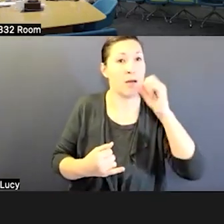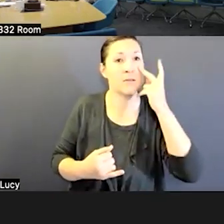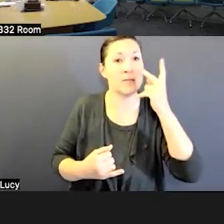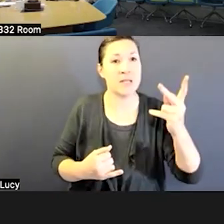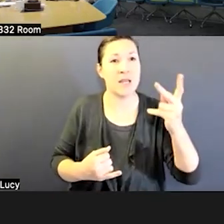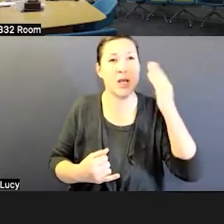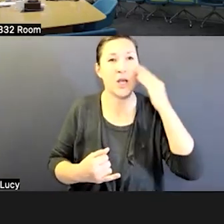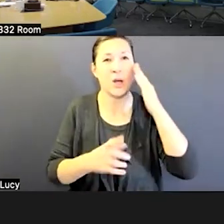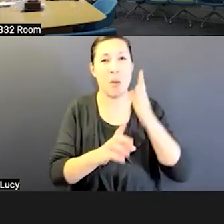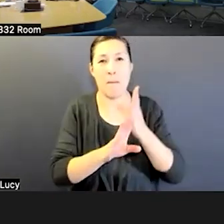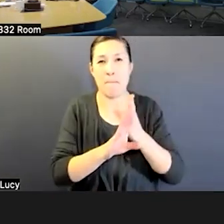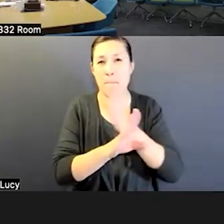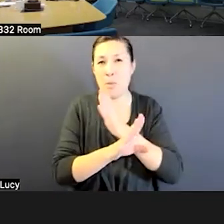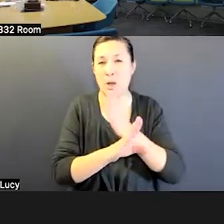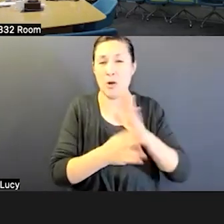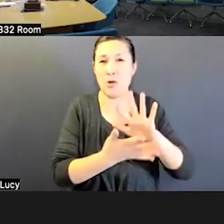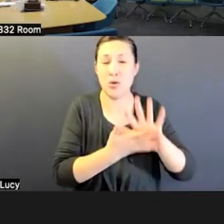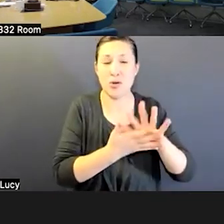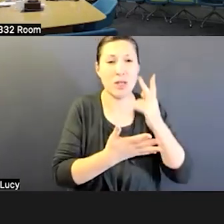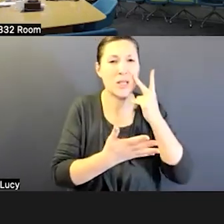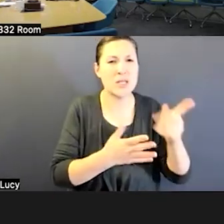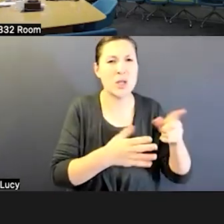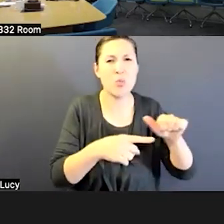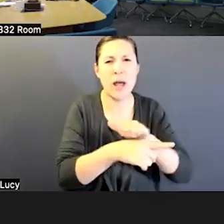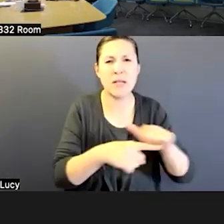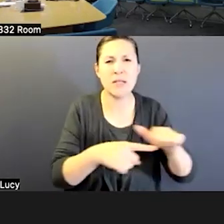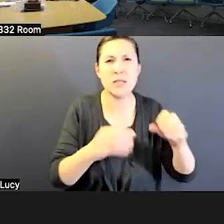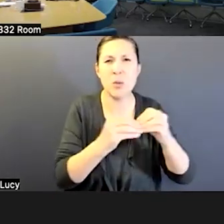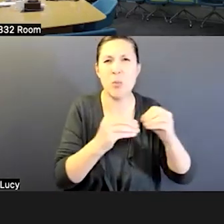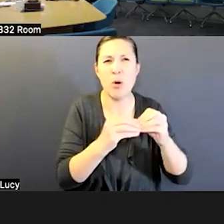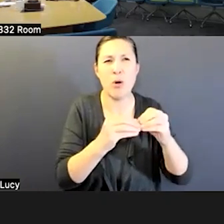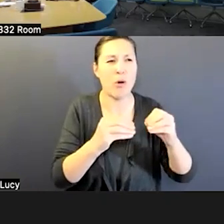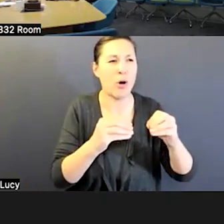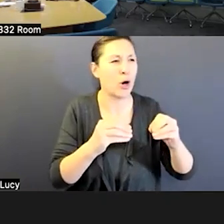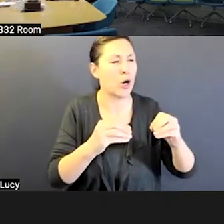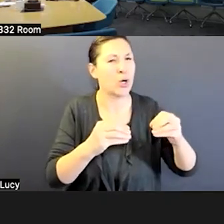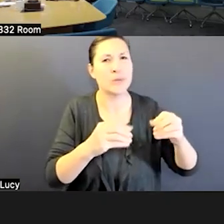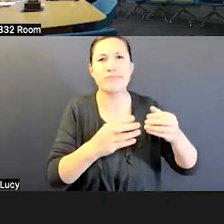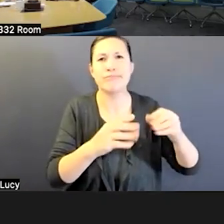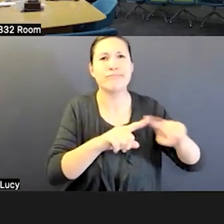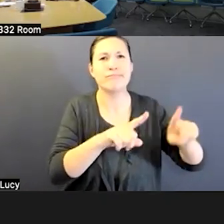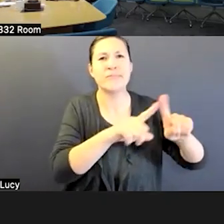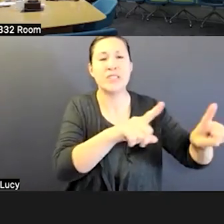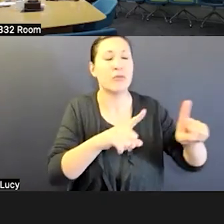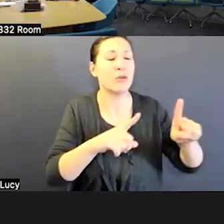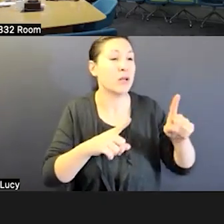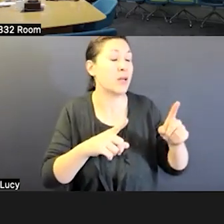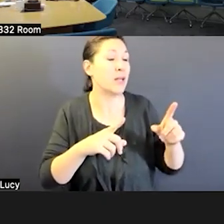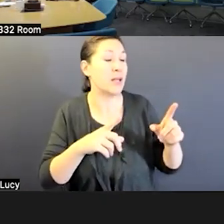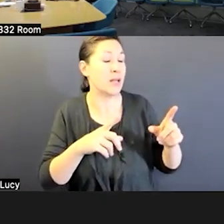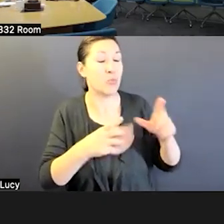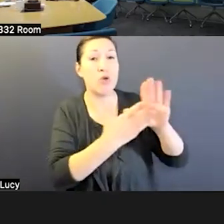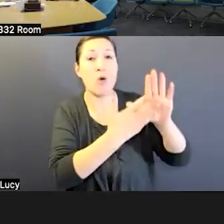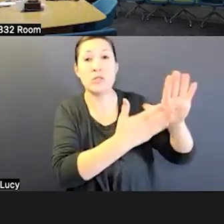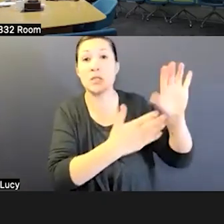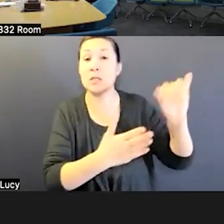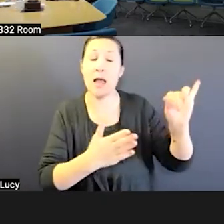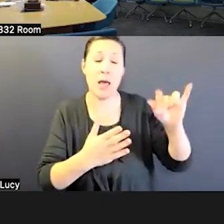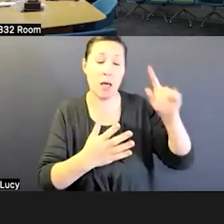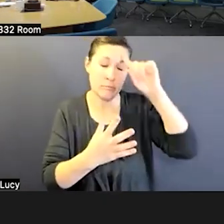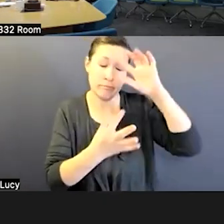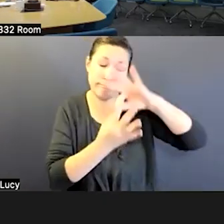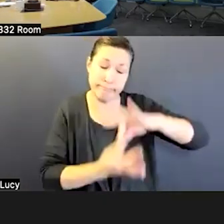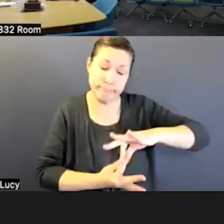practicing mindfulness. They are learning how to ask before giving someone a hug or before touch. And I think that is so great,